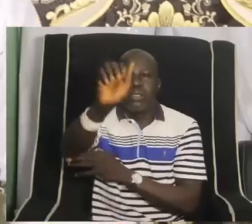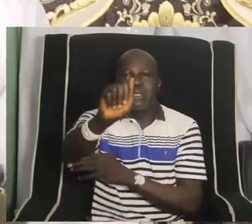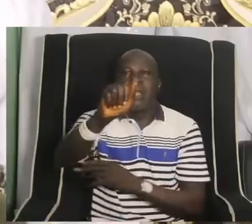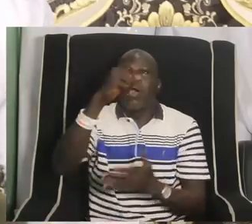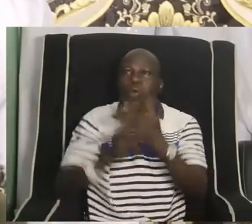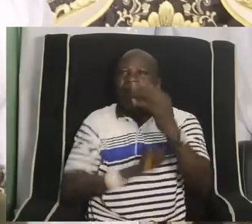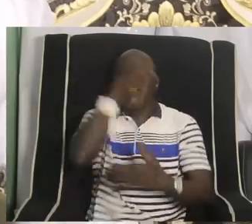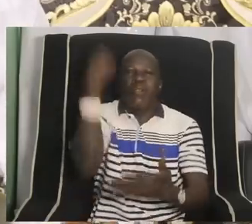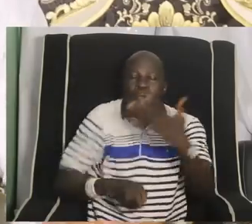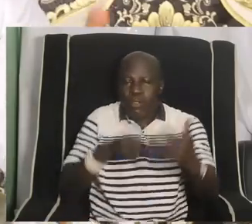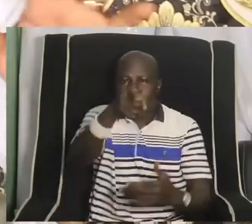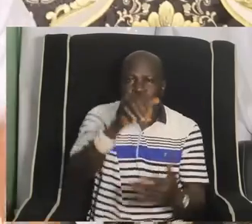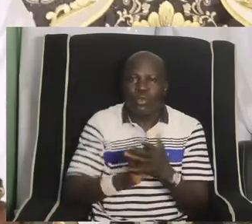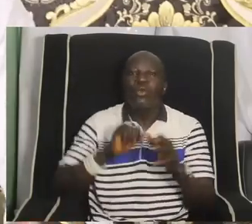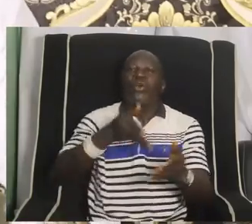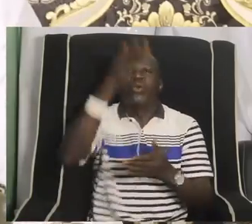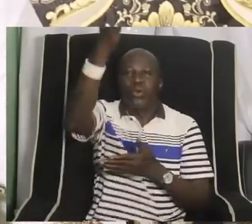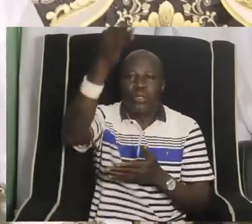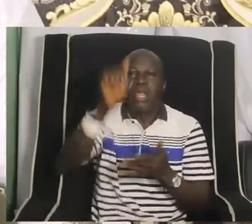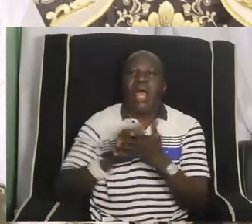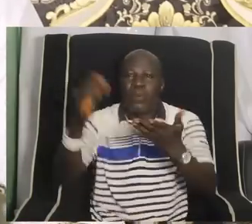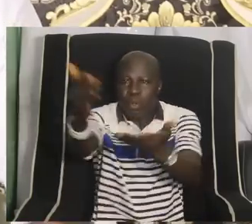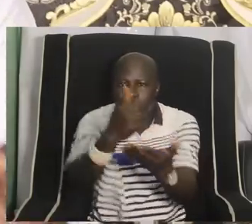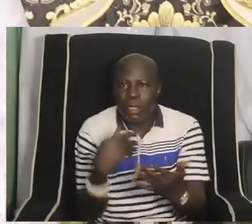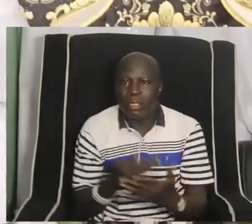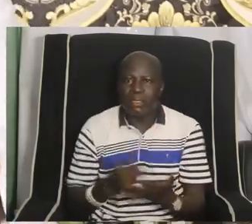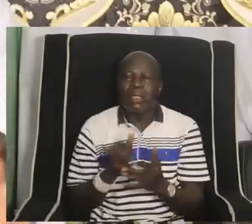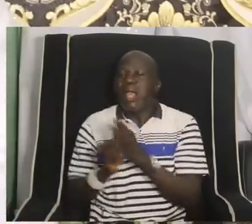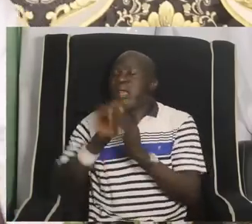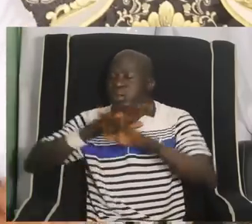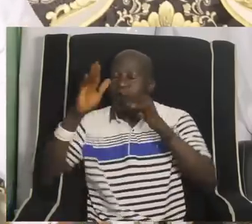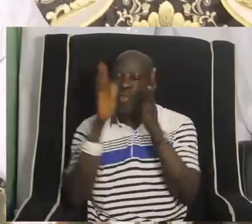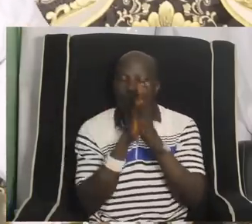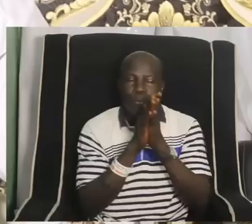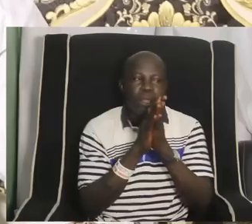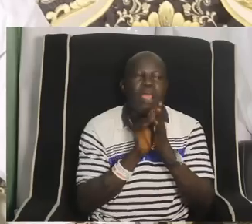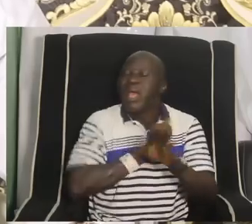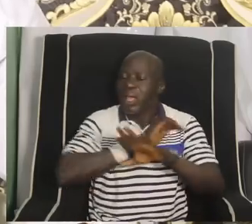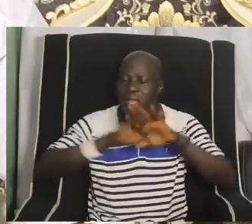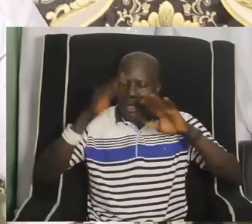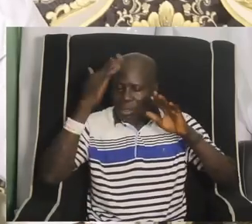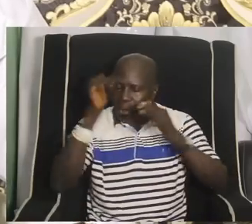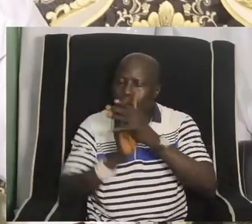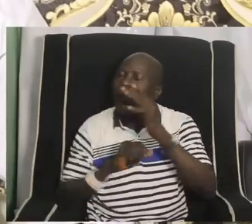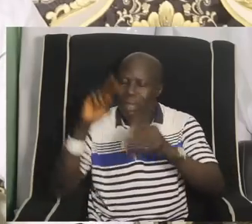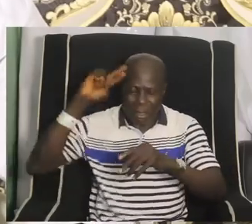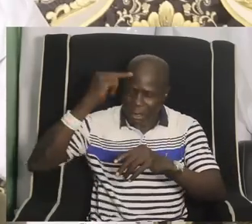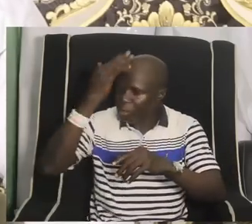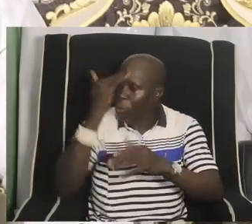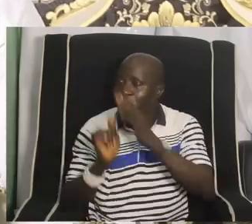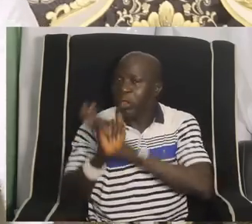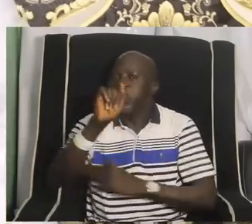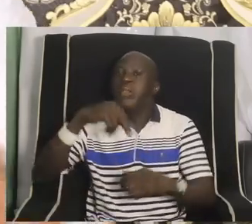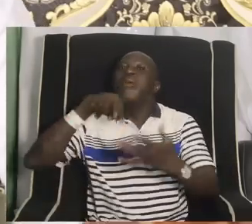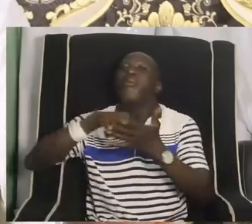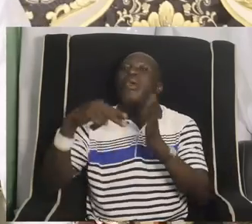will cost you, go there to receive. You will pray. I will pray. Not. I don't know the reason why the Lord